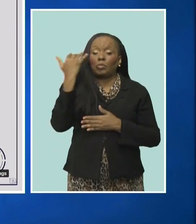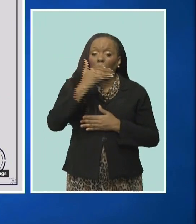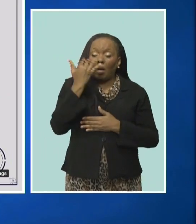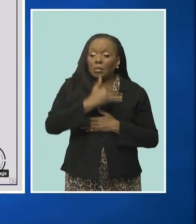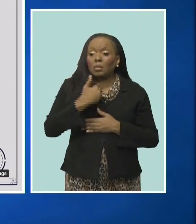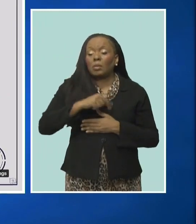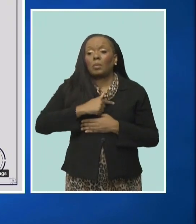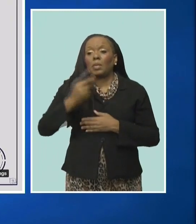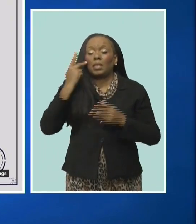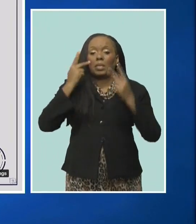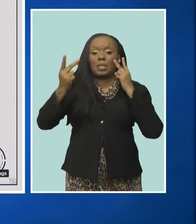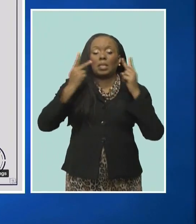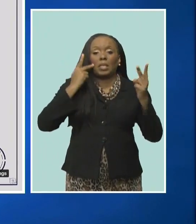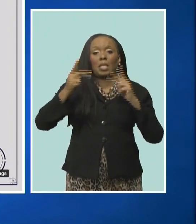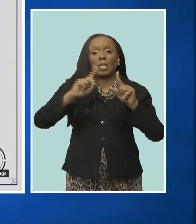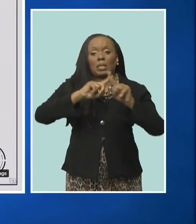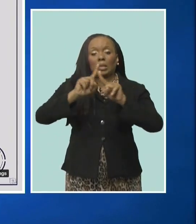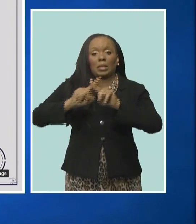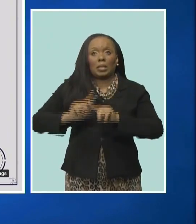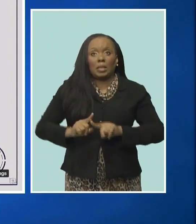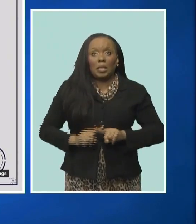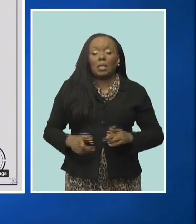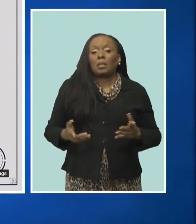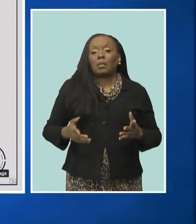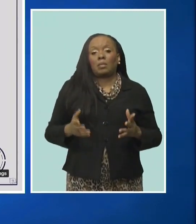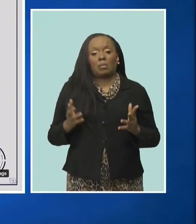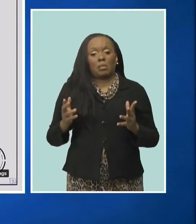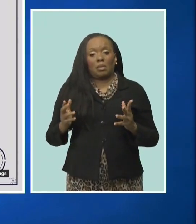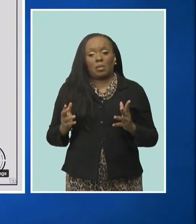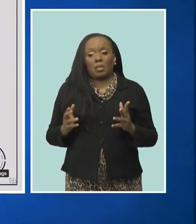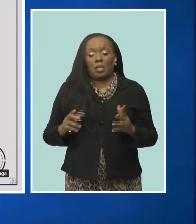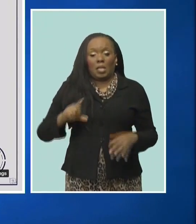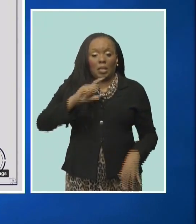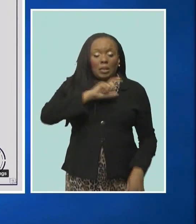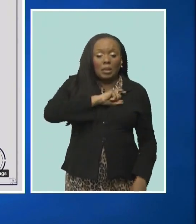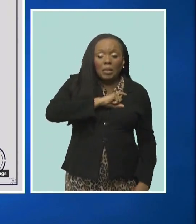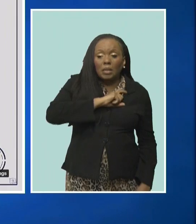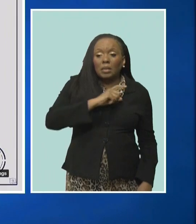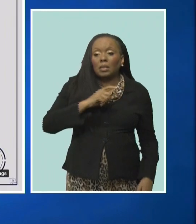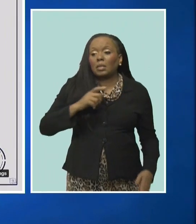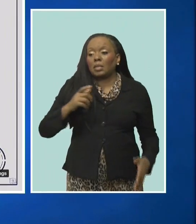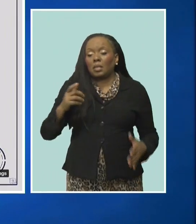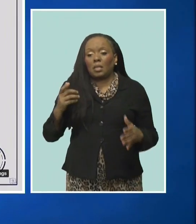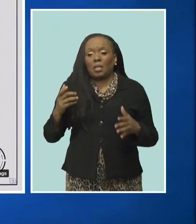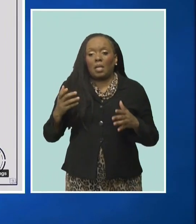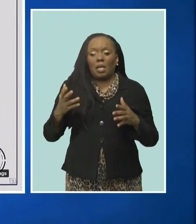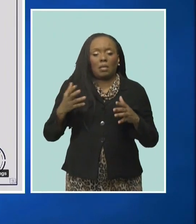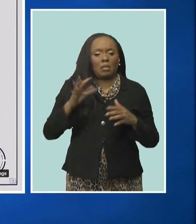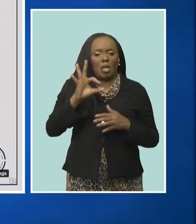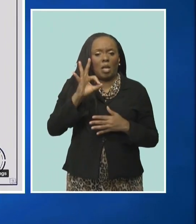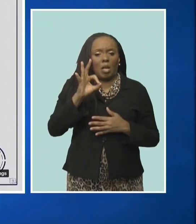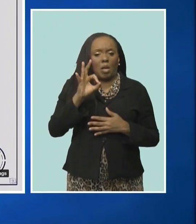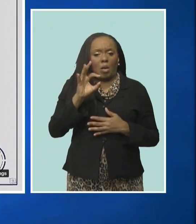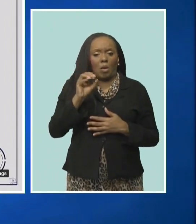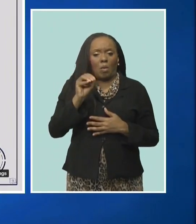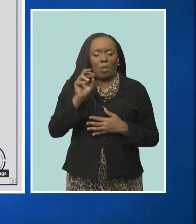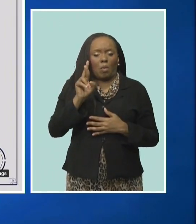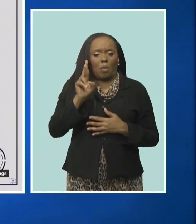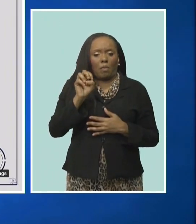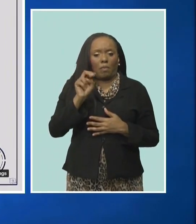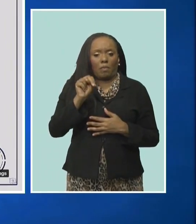seeing it in all the different pockets now, from treatment to the police, and now even in the forensic lab. So it's